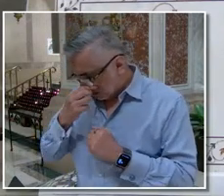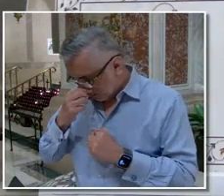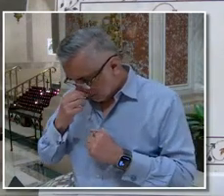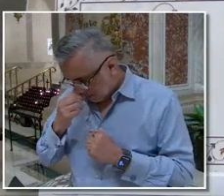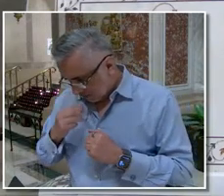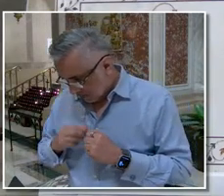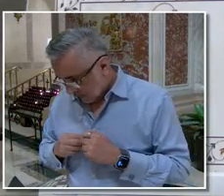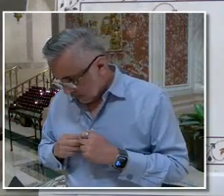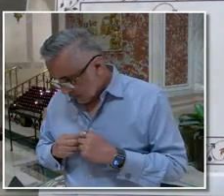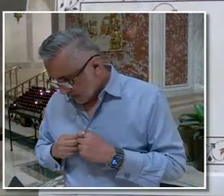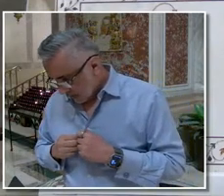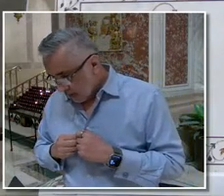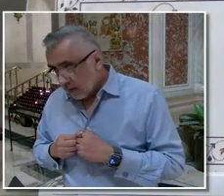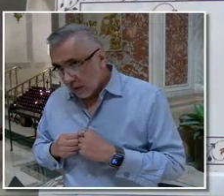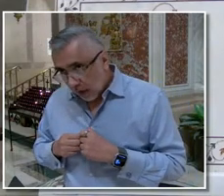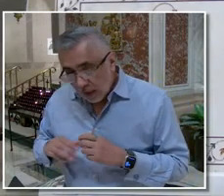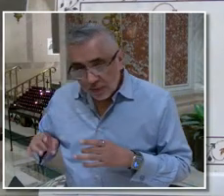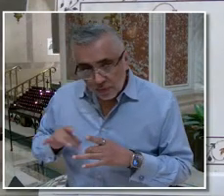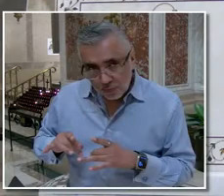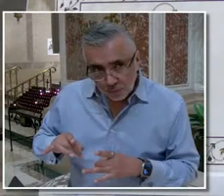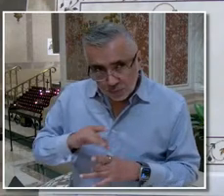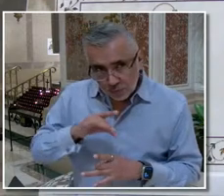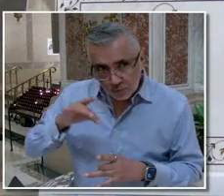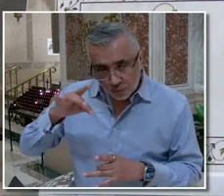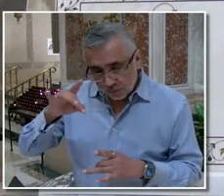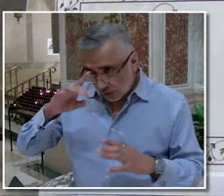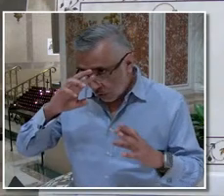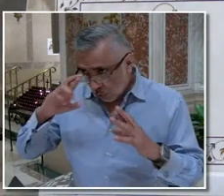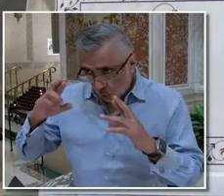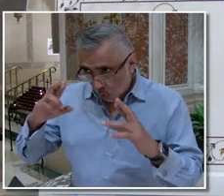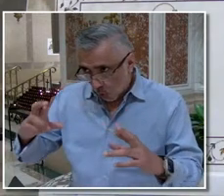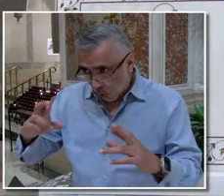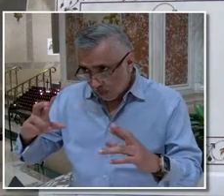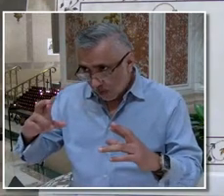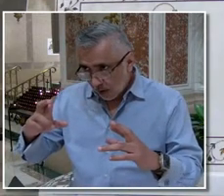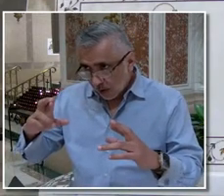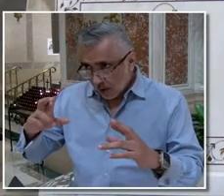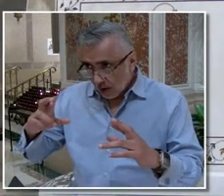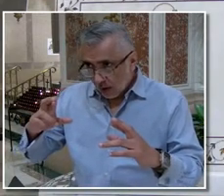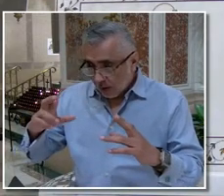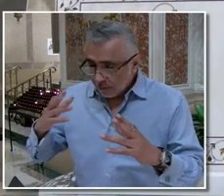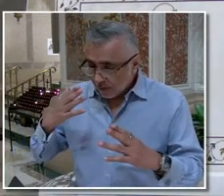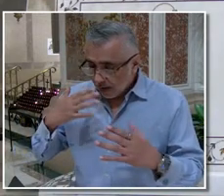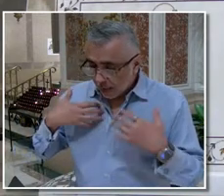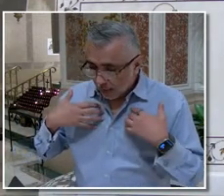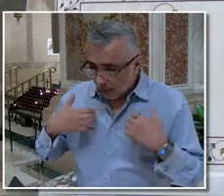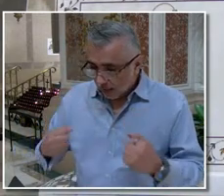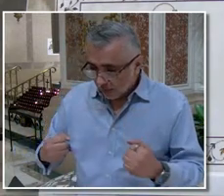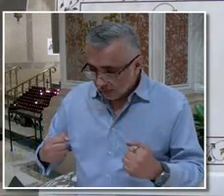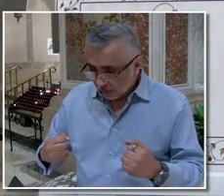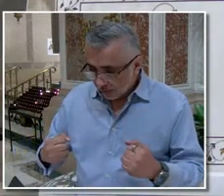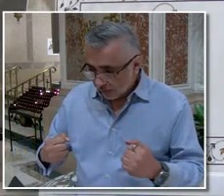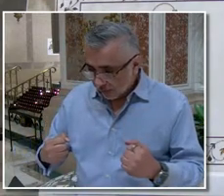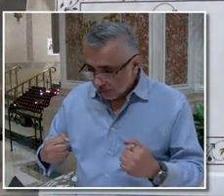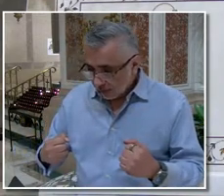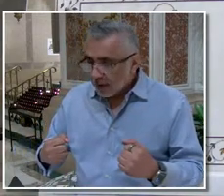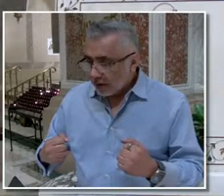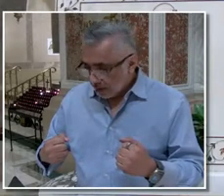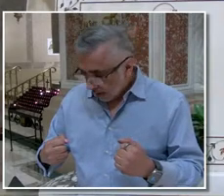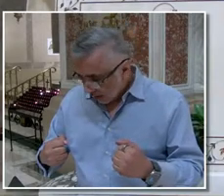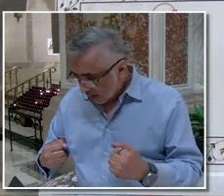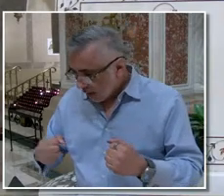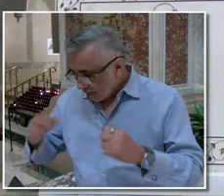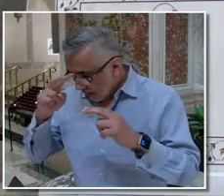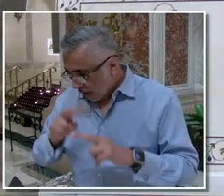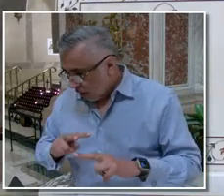the redemption of their souls, in hope of health and well-being, and paying their homage